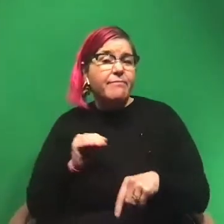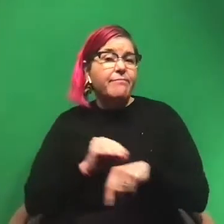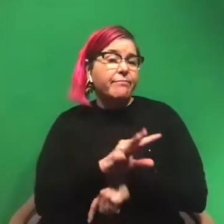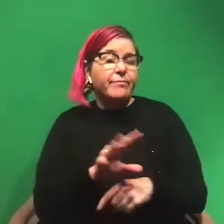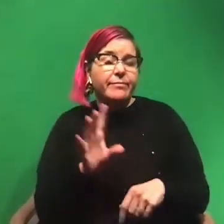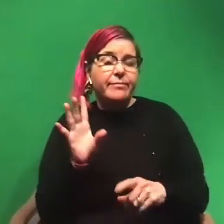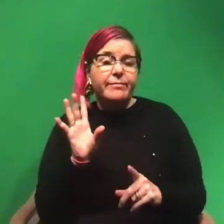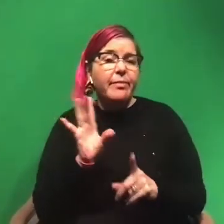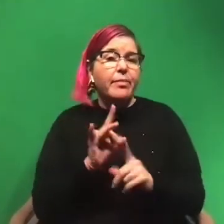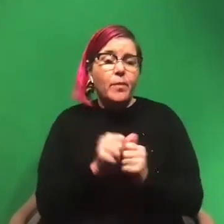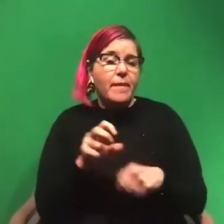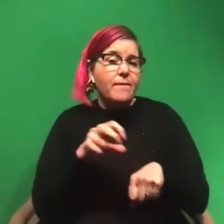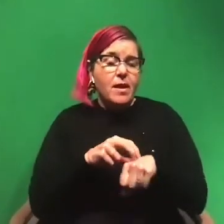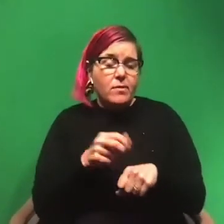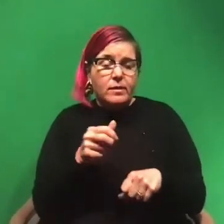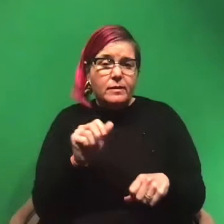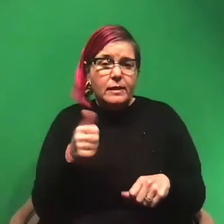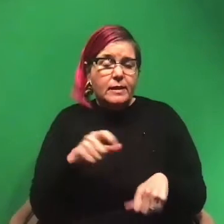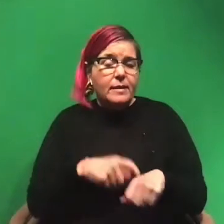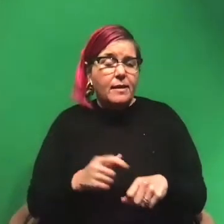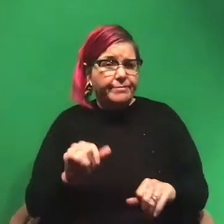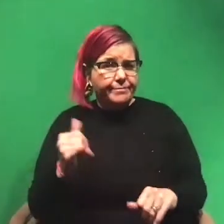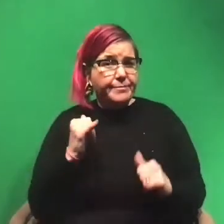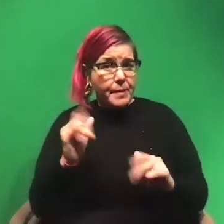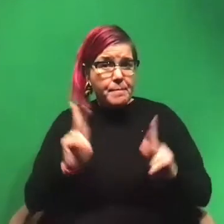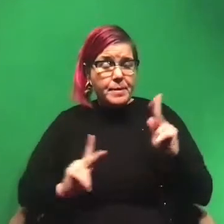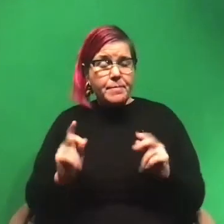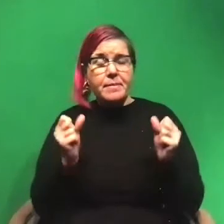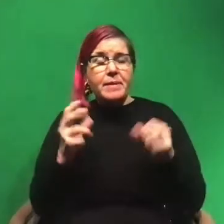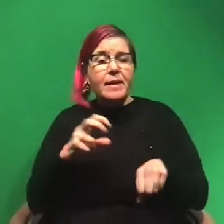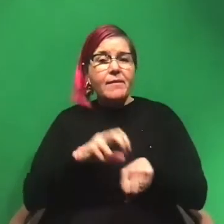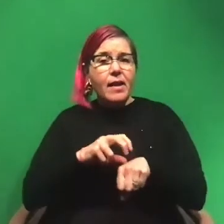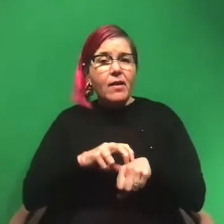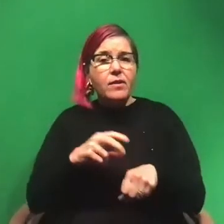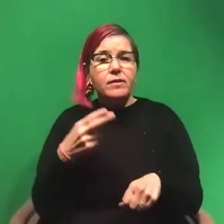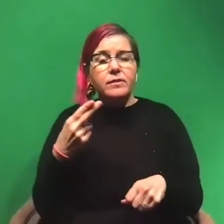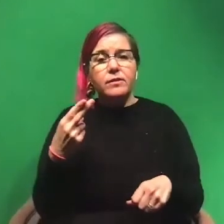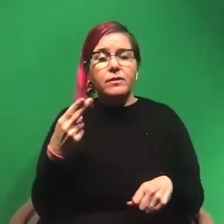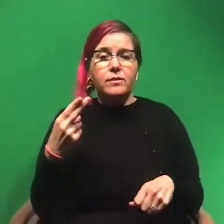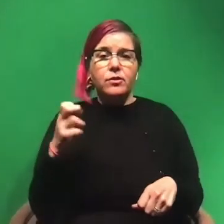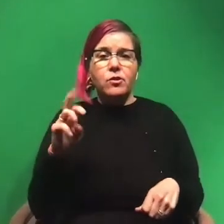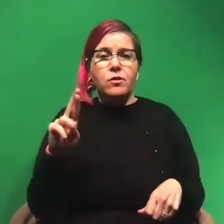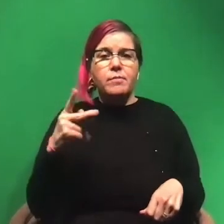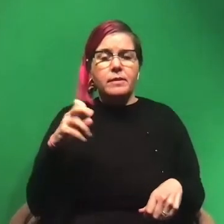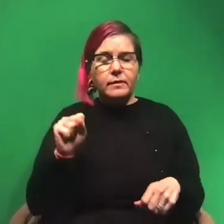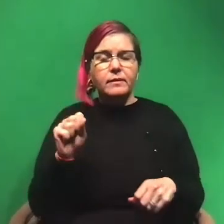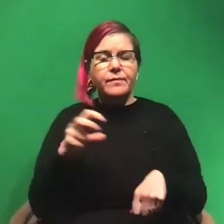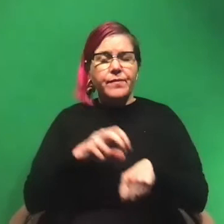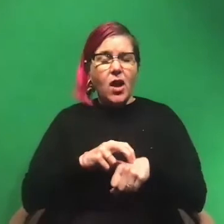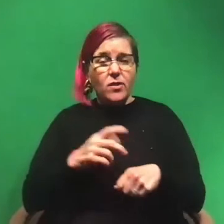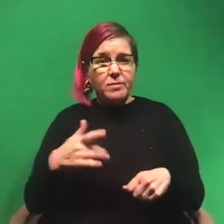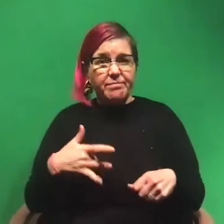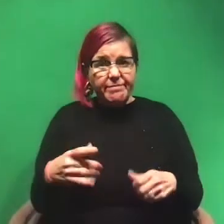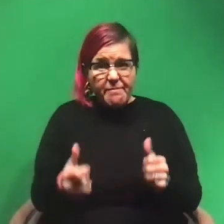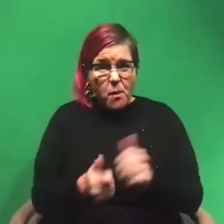any given time. And we're no exception. There's a lot of viruses, like herpes viruses, that at some point, essentially all of us are infected with it.